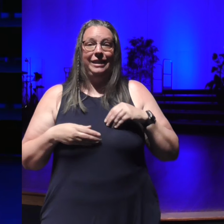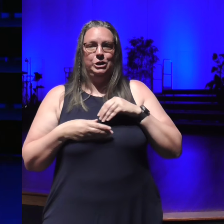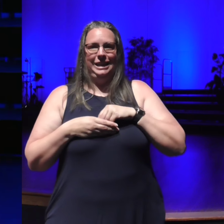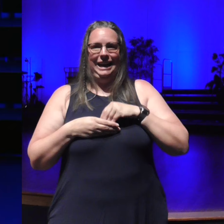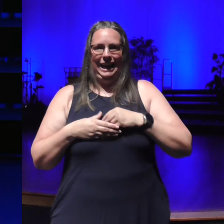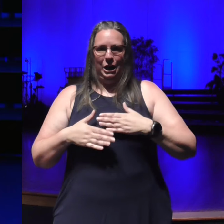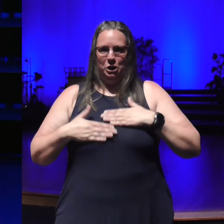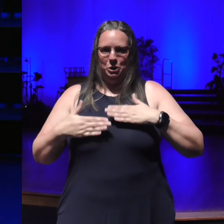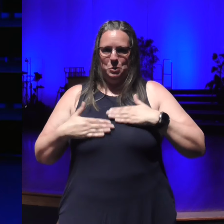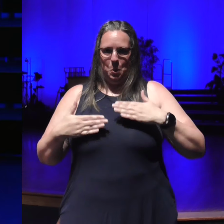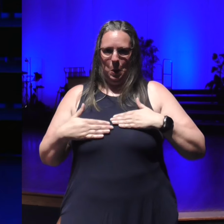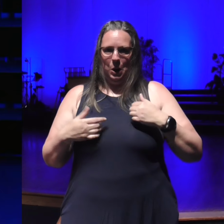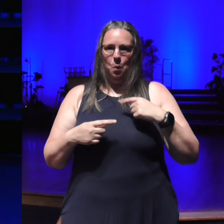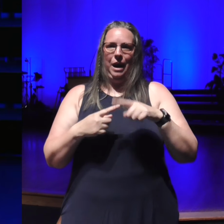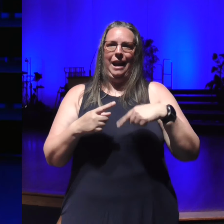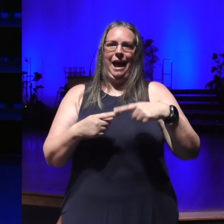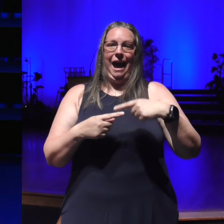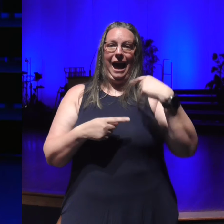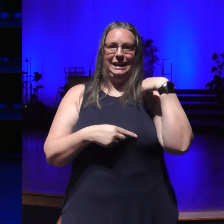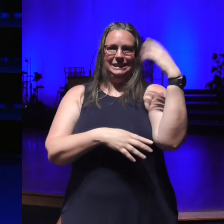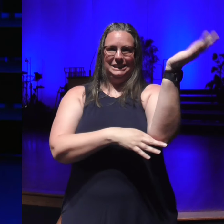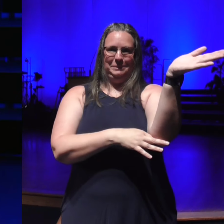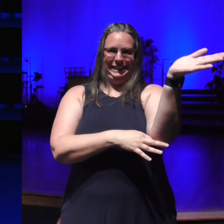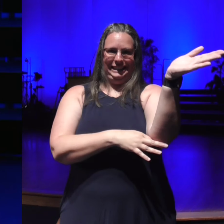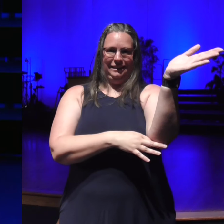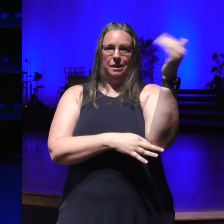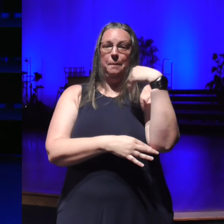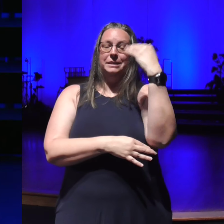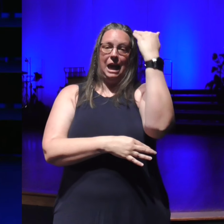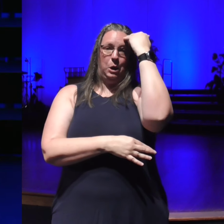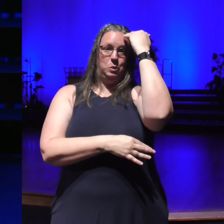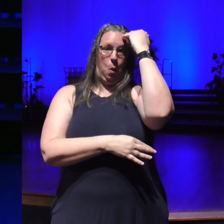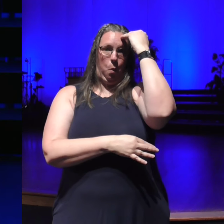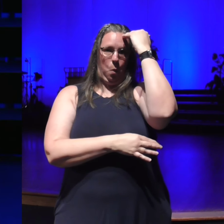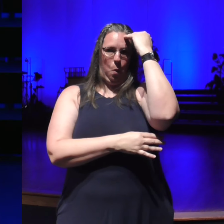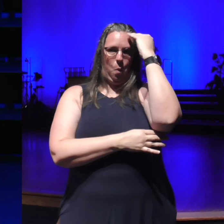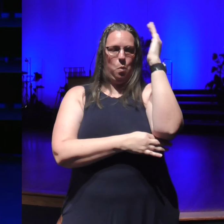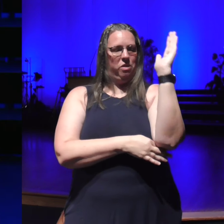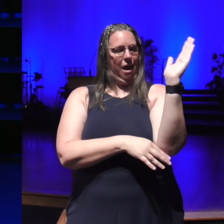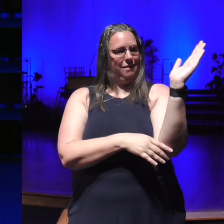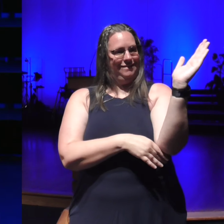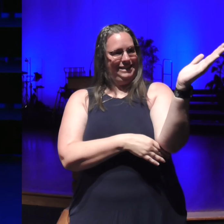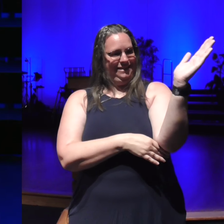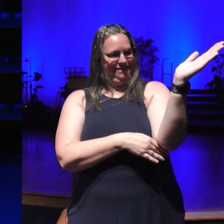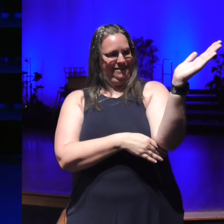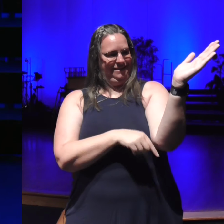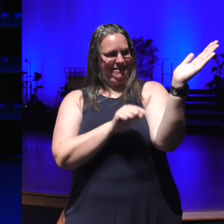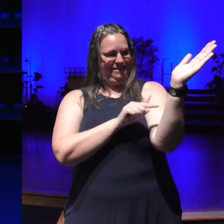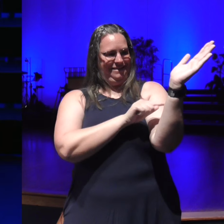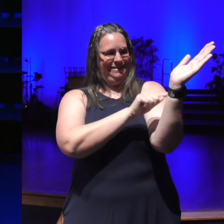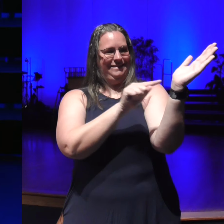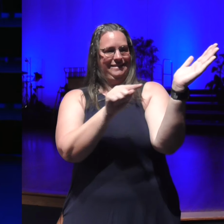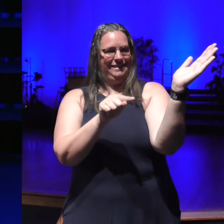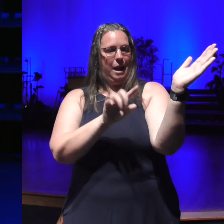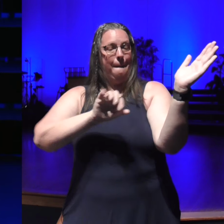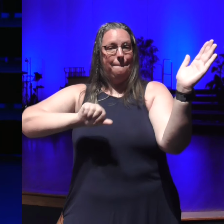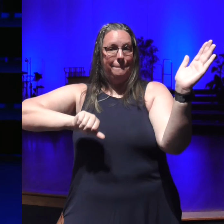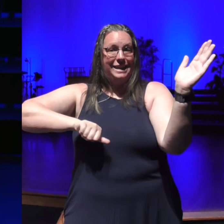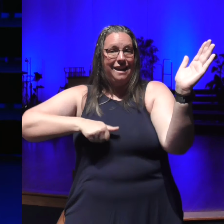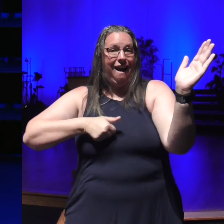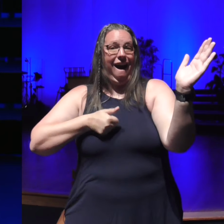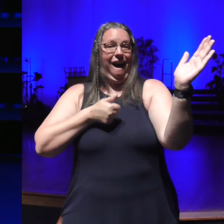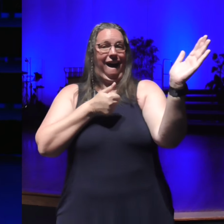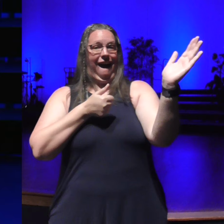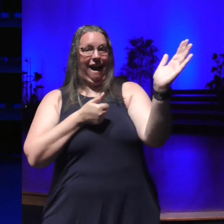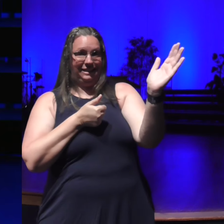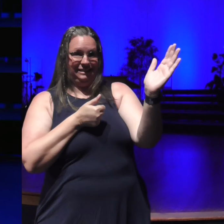get to speak, because I know that there are so many people who have loved me and who have passed on in particular,